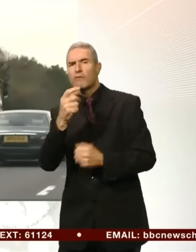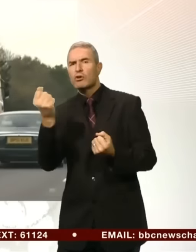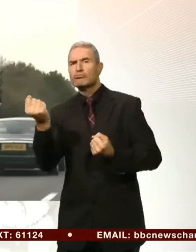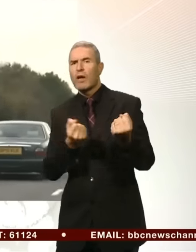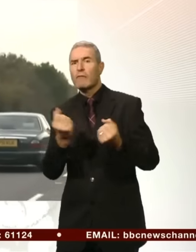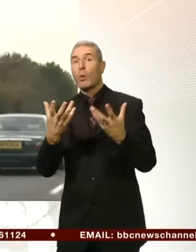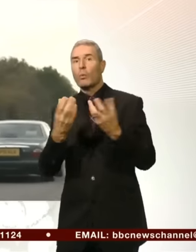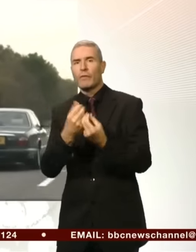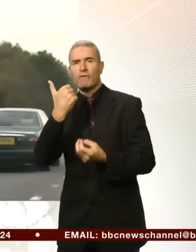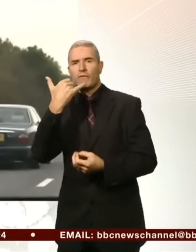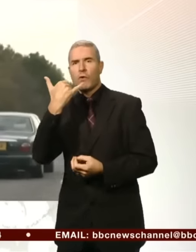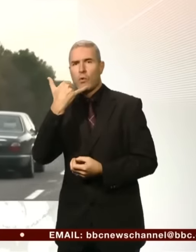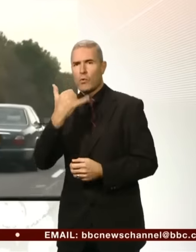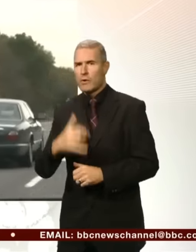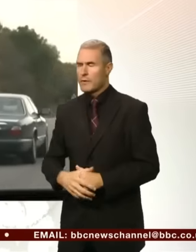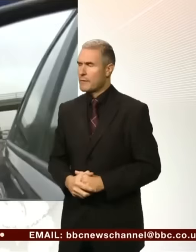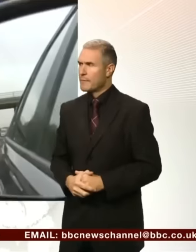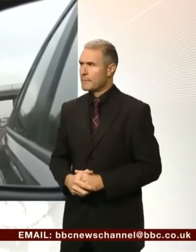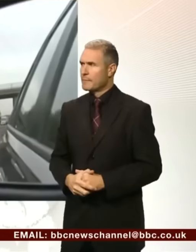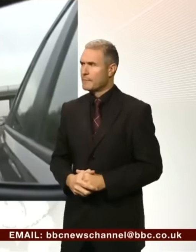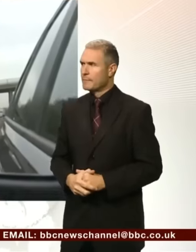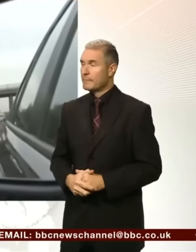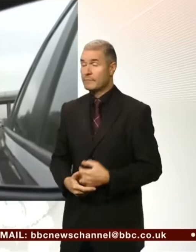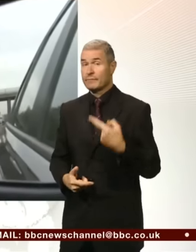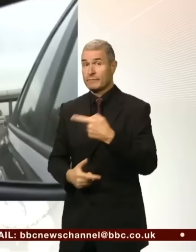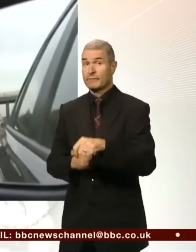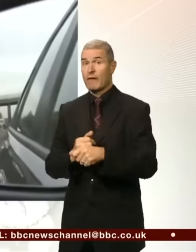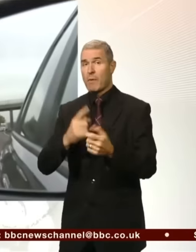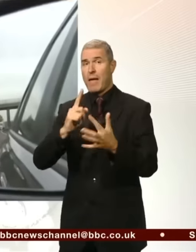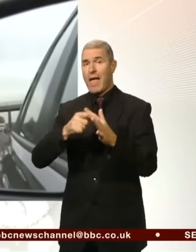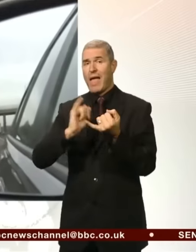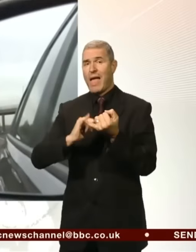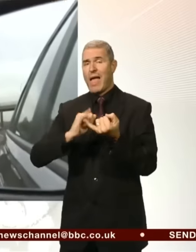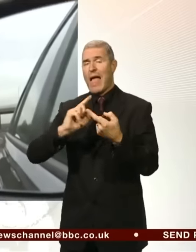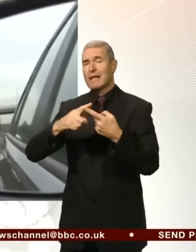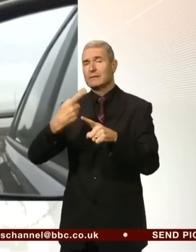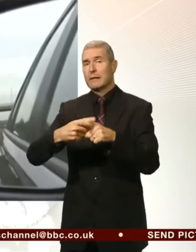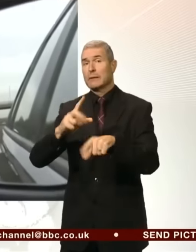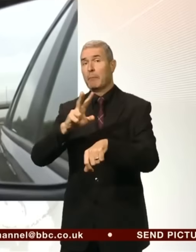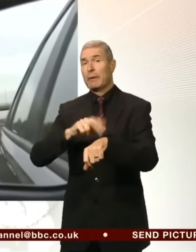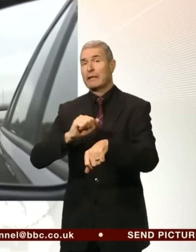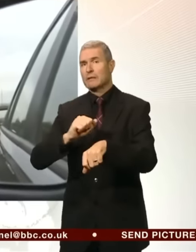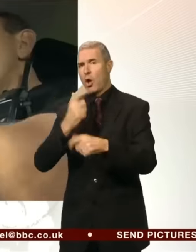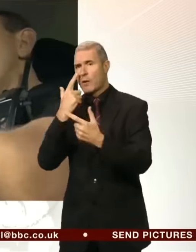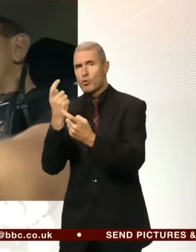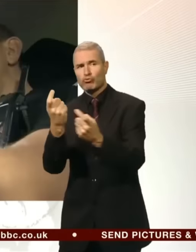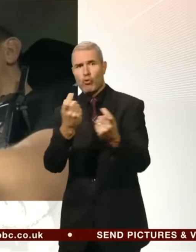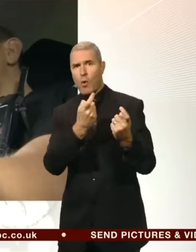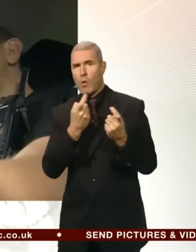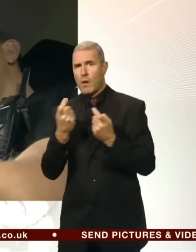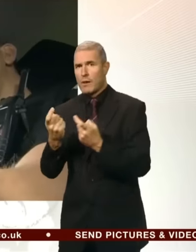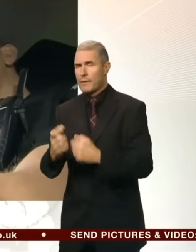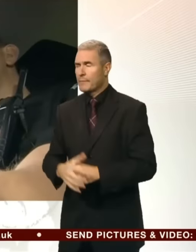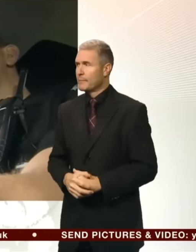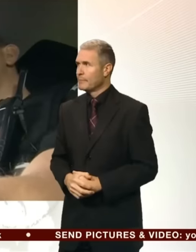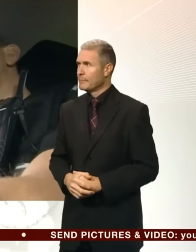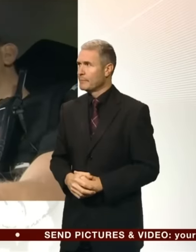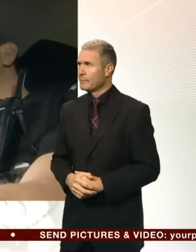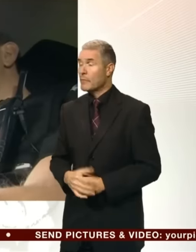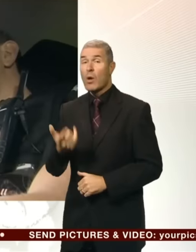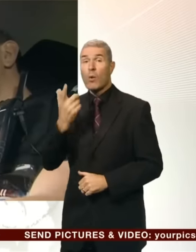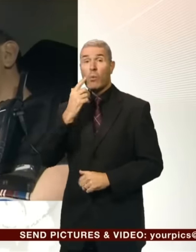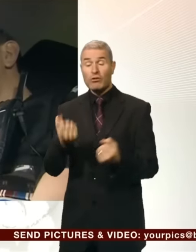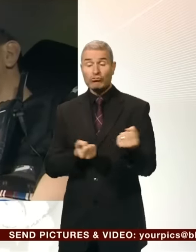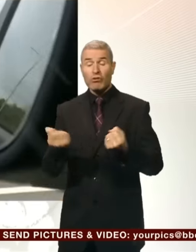their mobile phones. Sergeant David Martin from Essex Police is on patrol. You almost lose part of